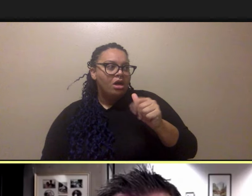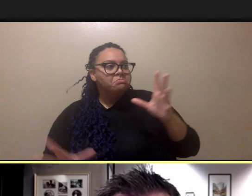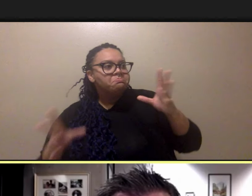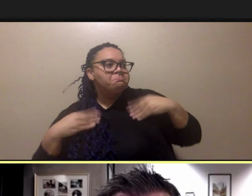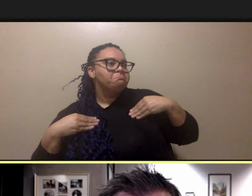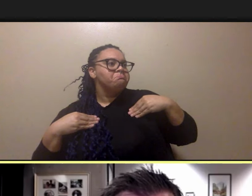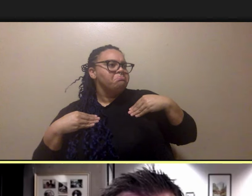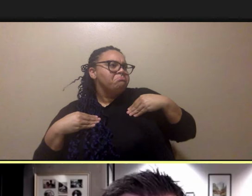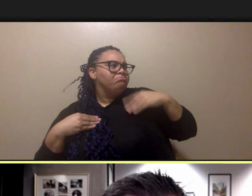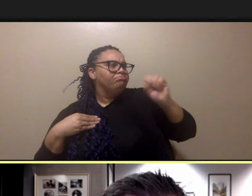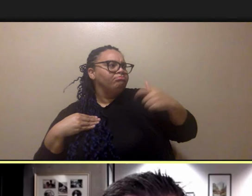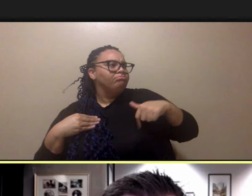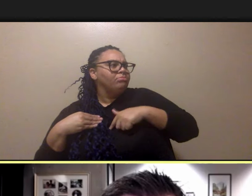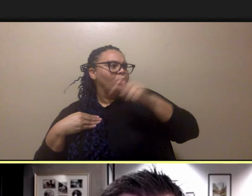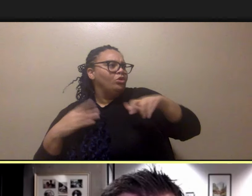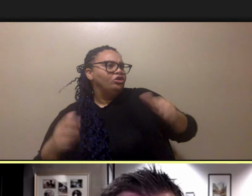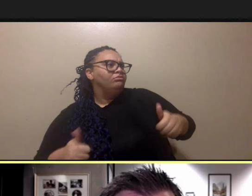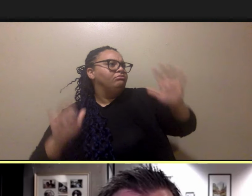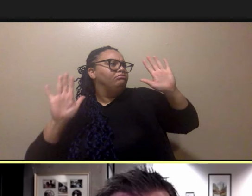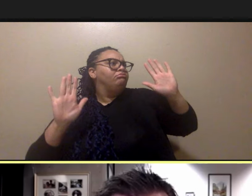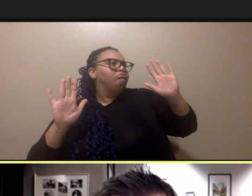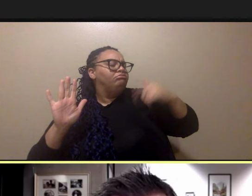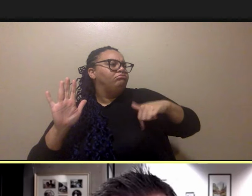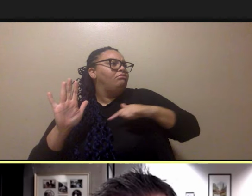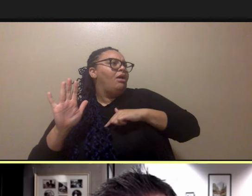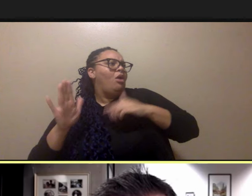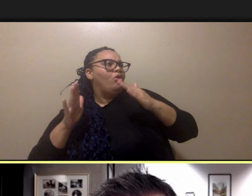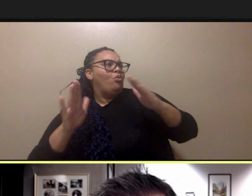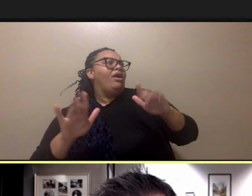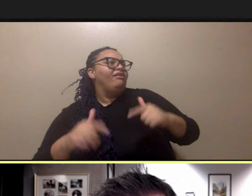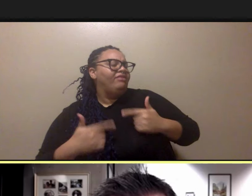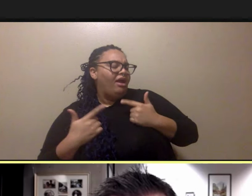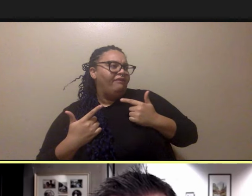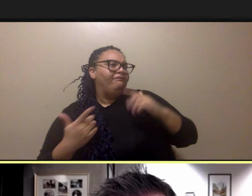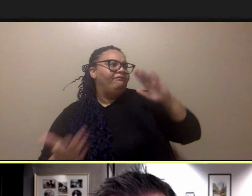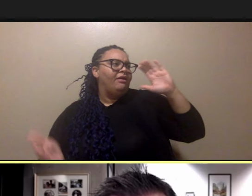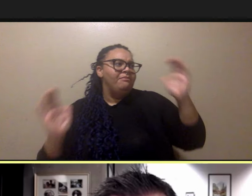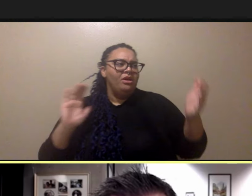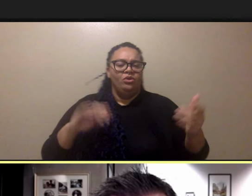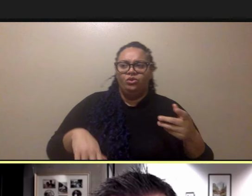that they should just give up their way of life, which was much more efficient than the way